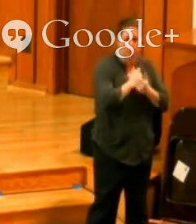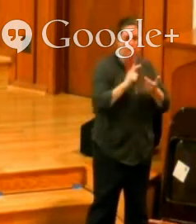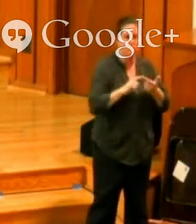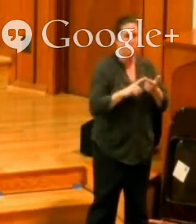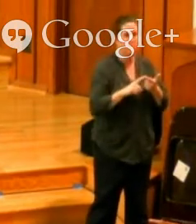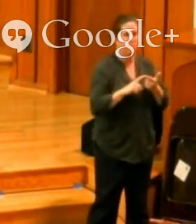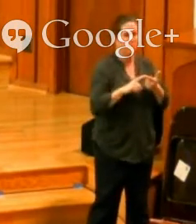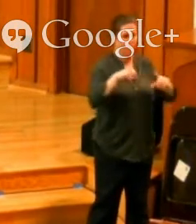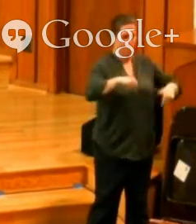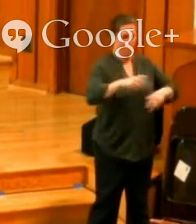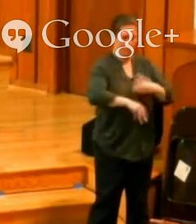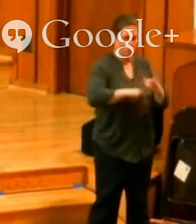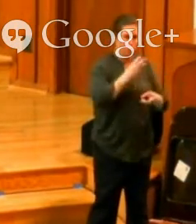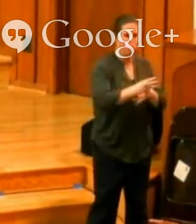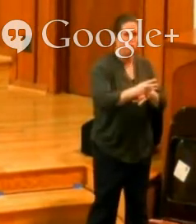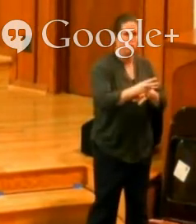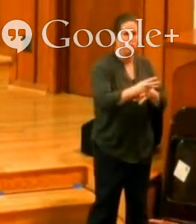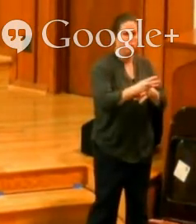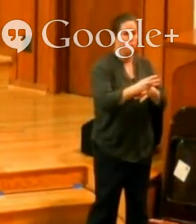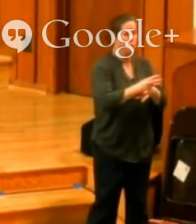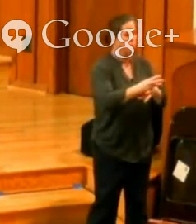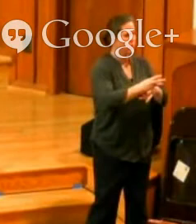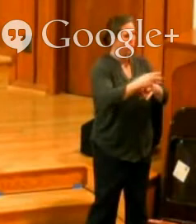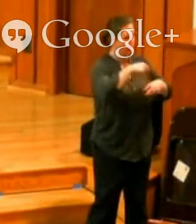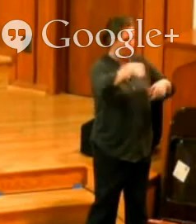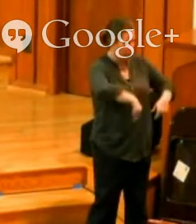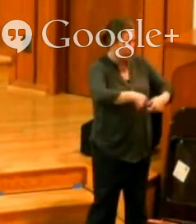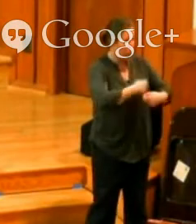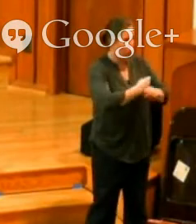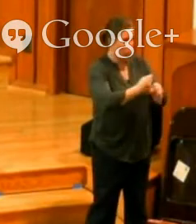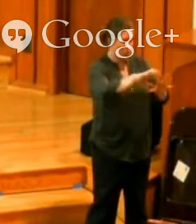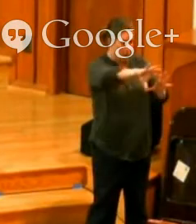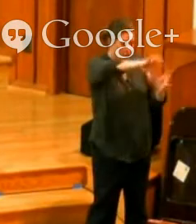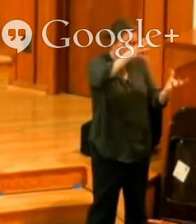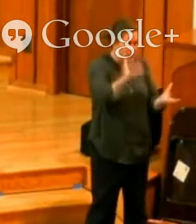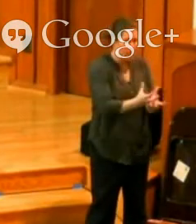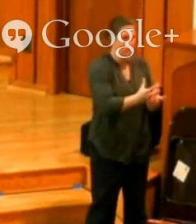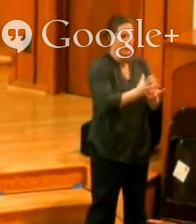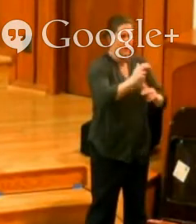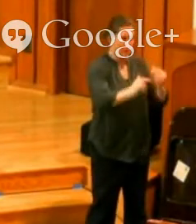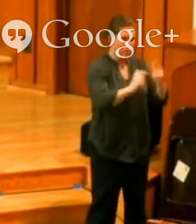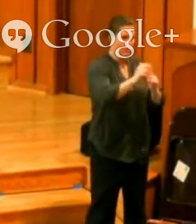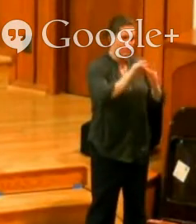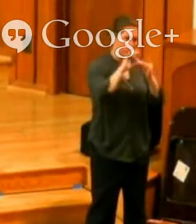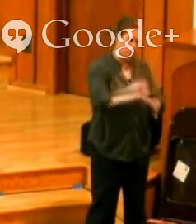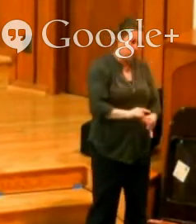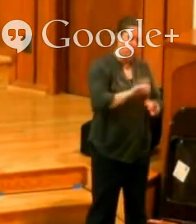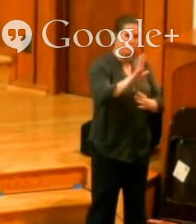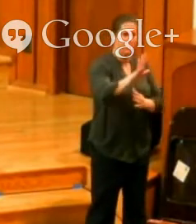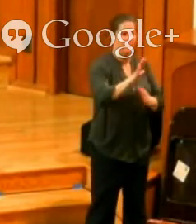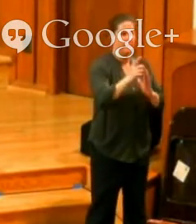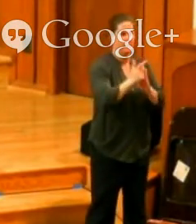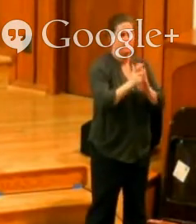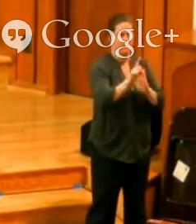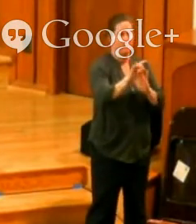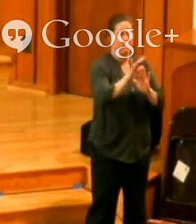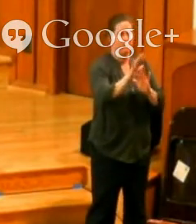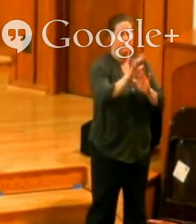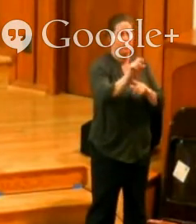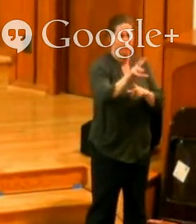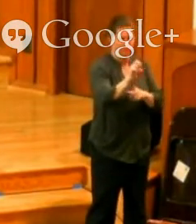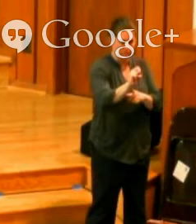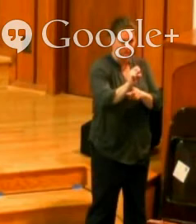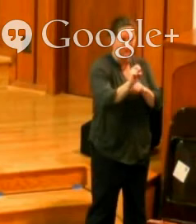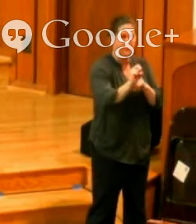this world and this creation was built upon. The foundation of love.